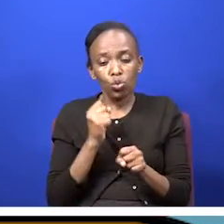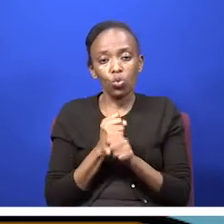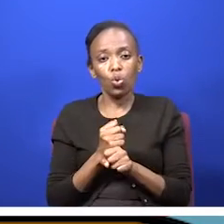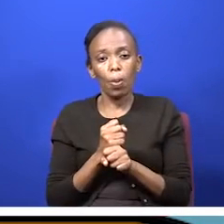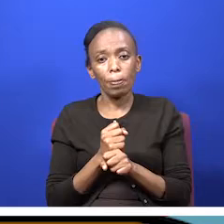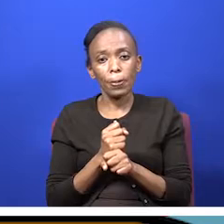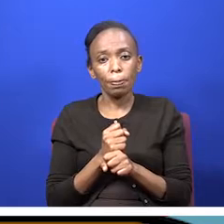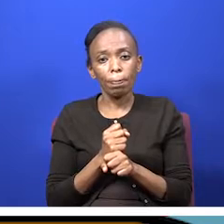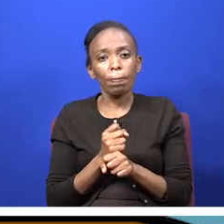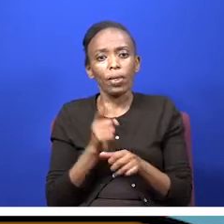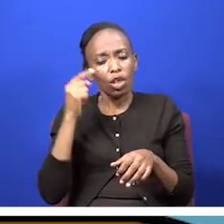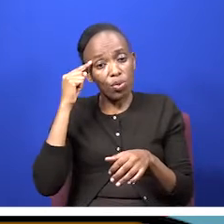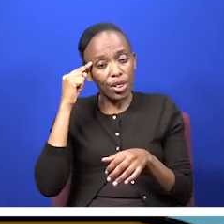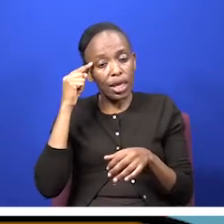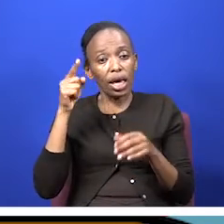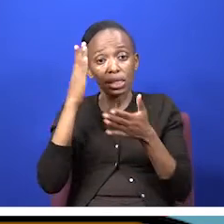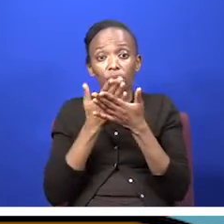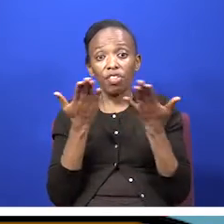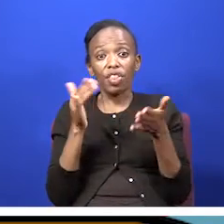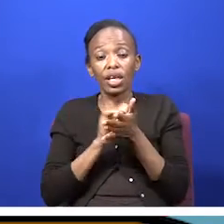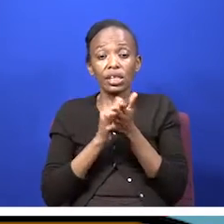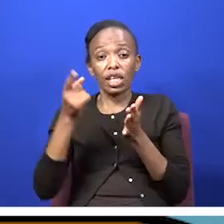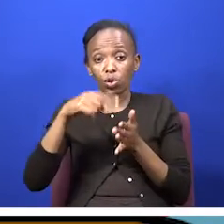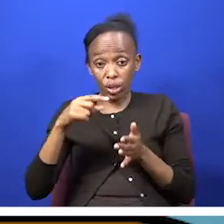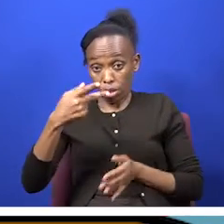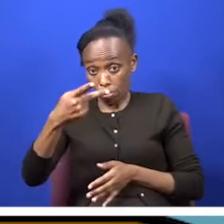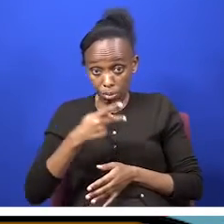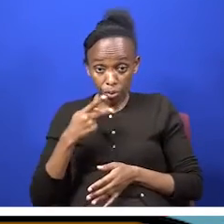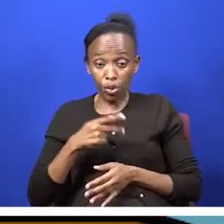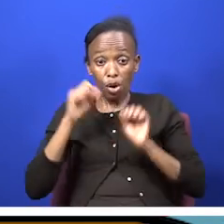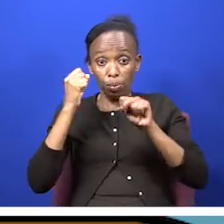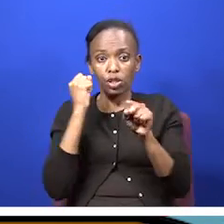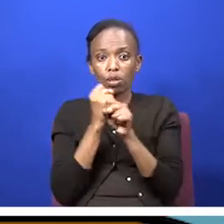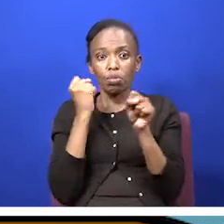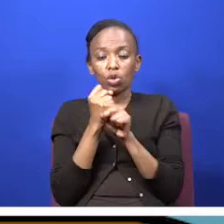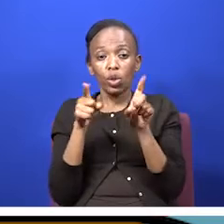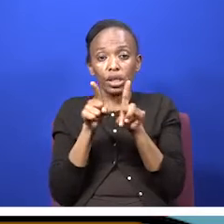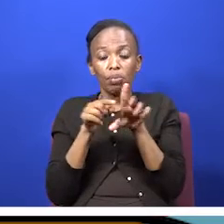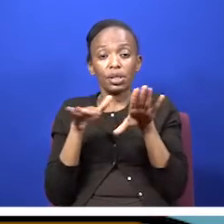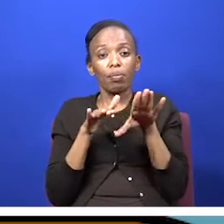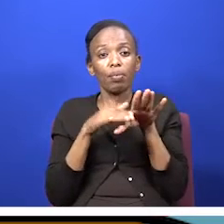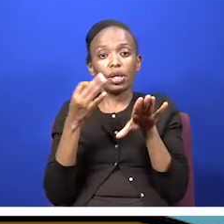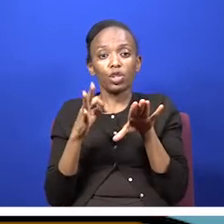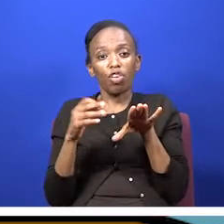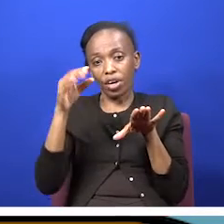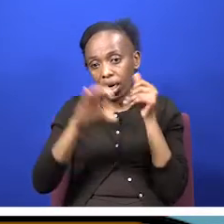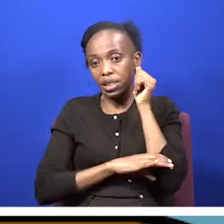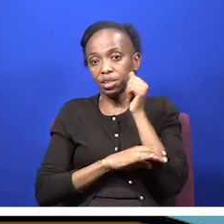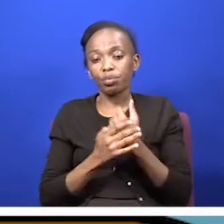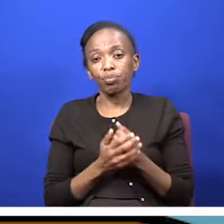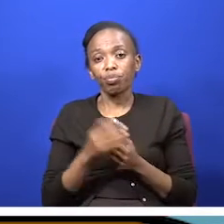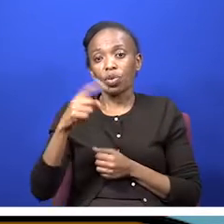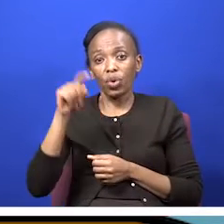do? Shadi, what do you think are some of the things we, me and you, can do as members of